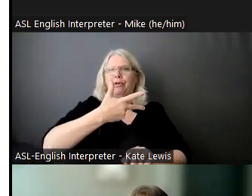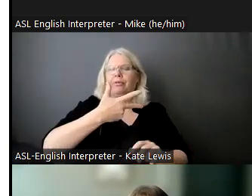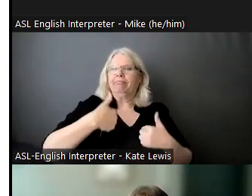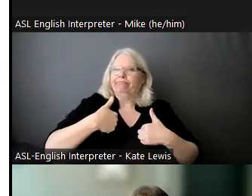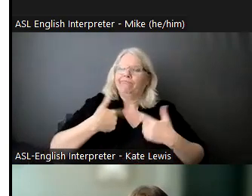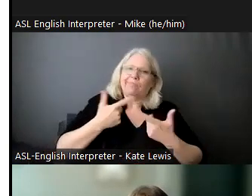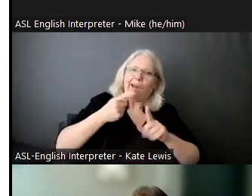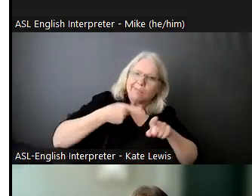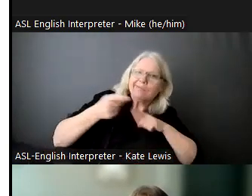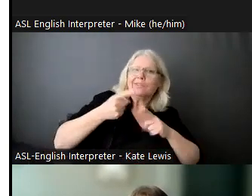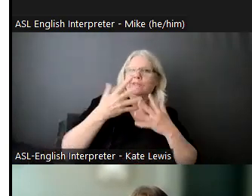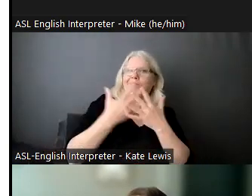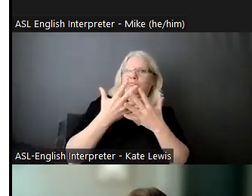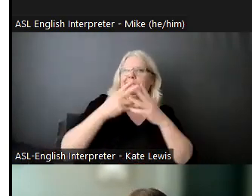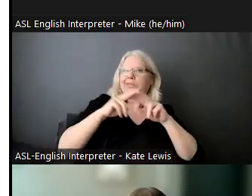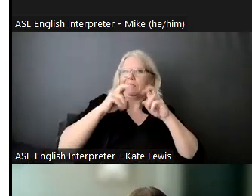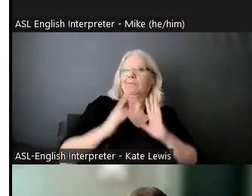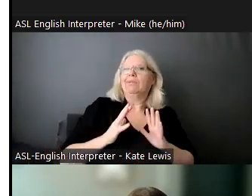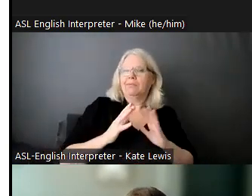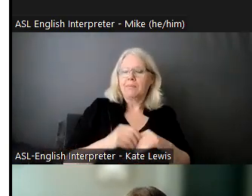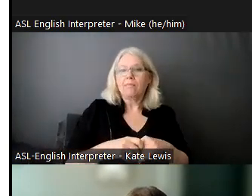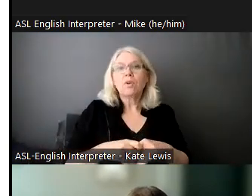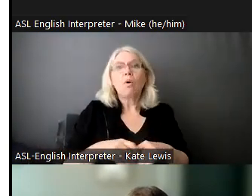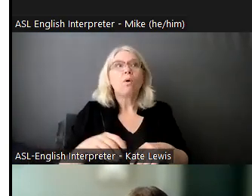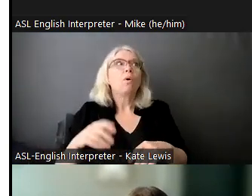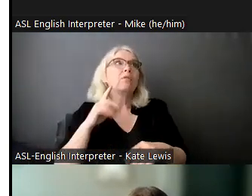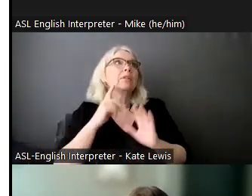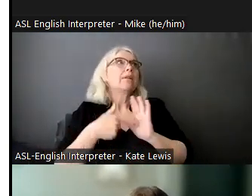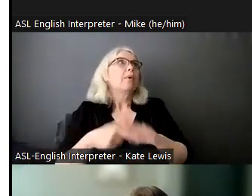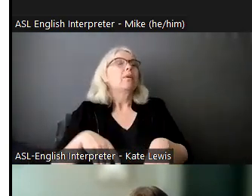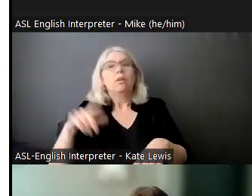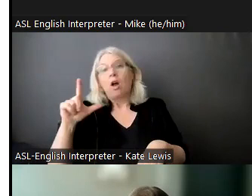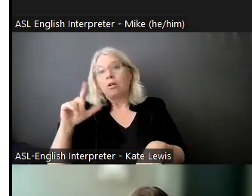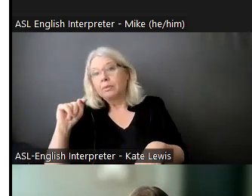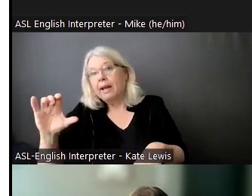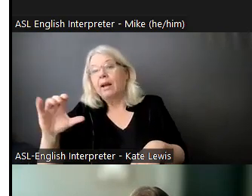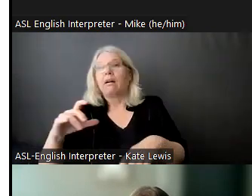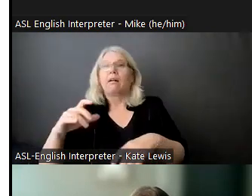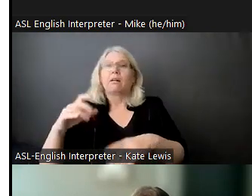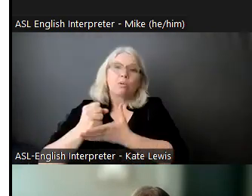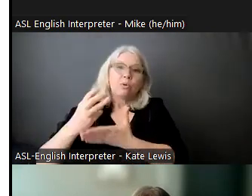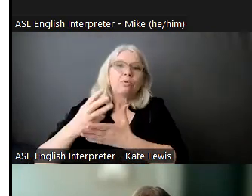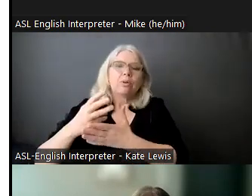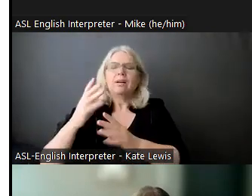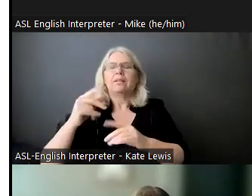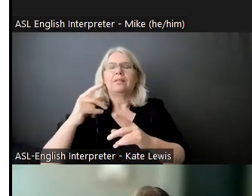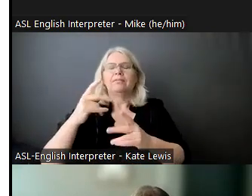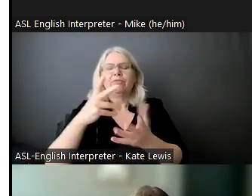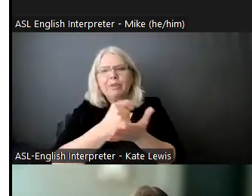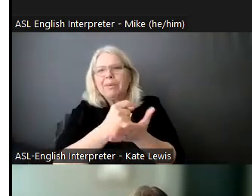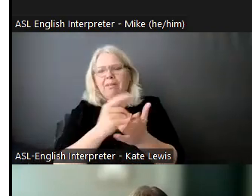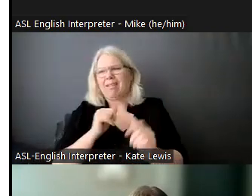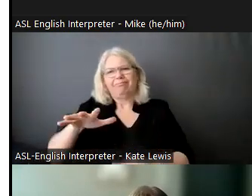about long-term care placement, that's typically done by the doctors, the nurses, and the social workers and the therapists. Okay, go